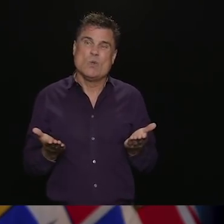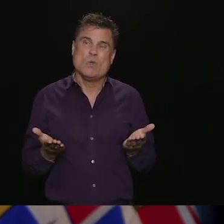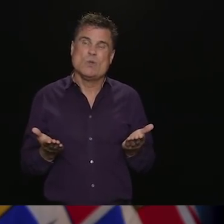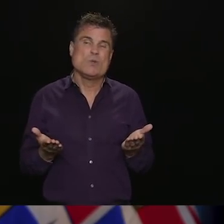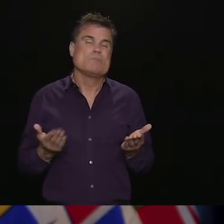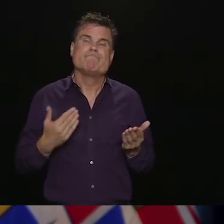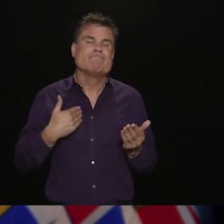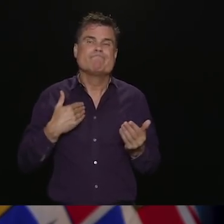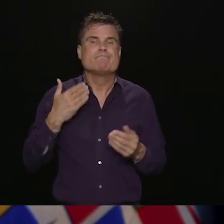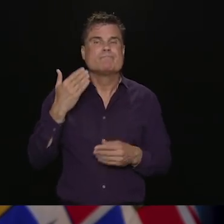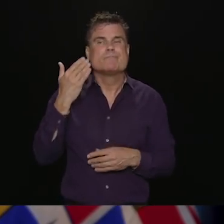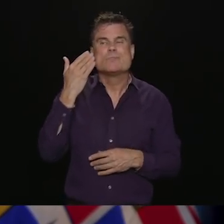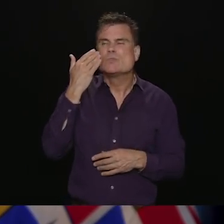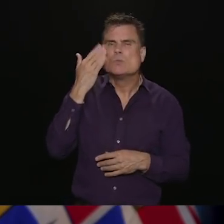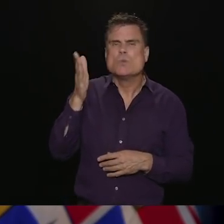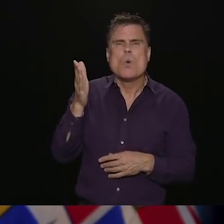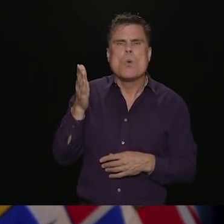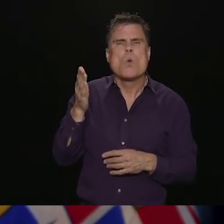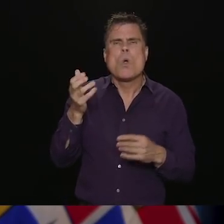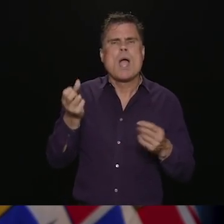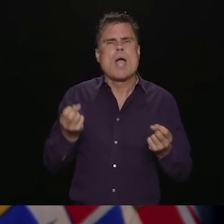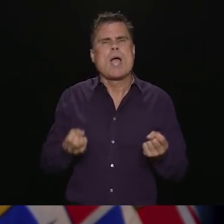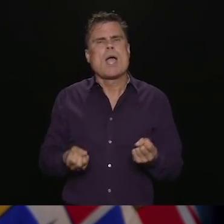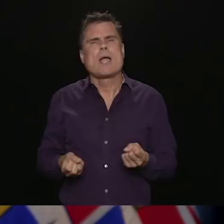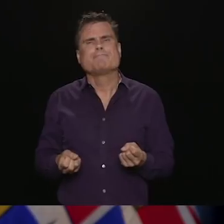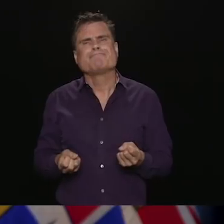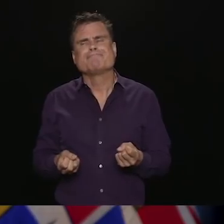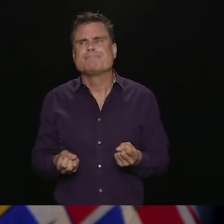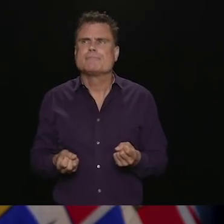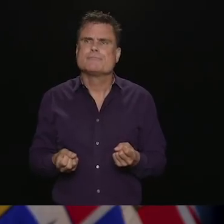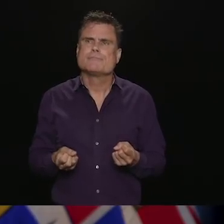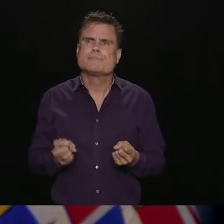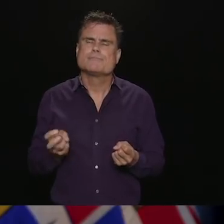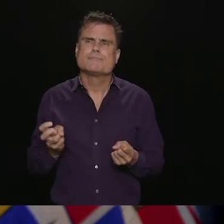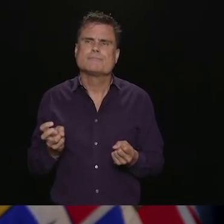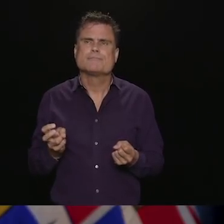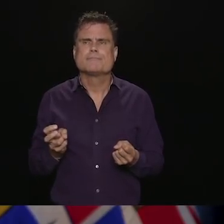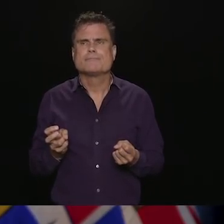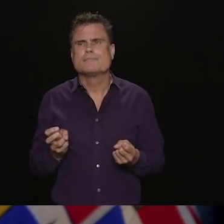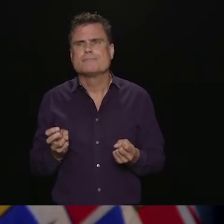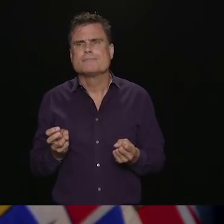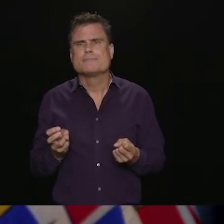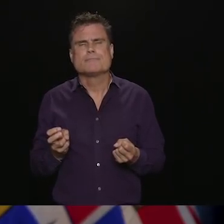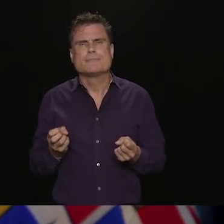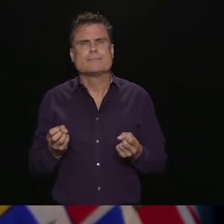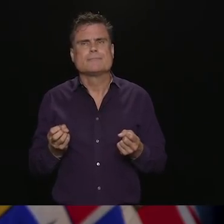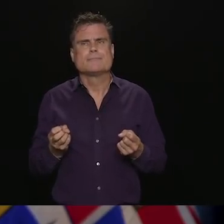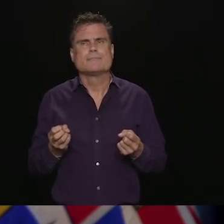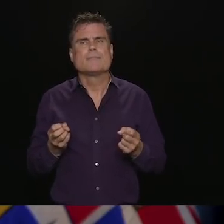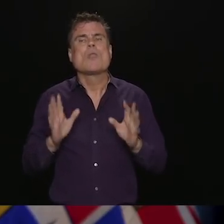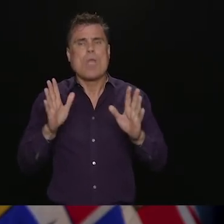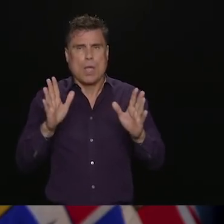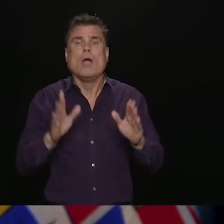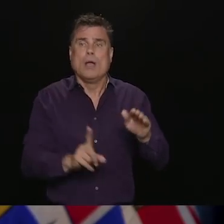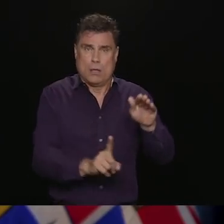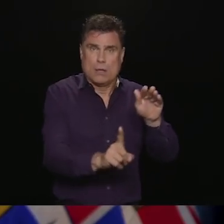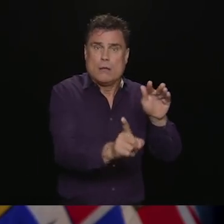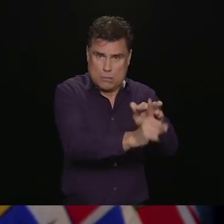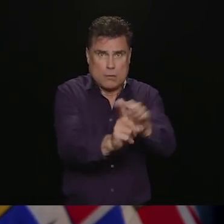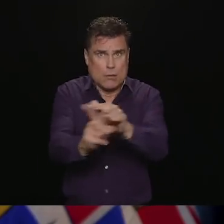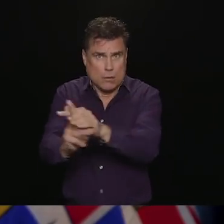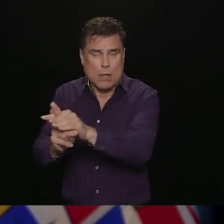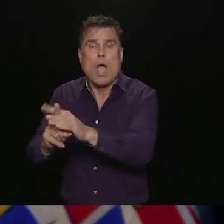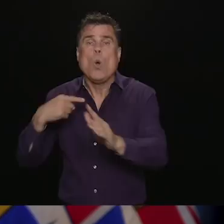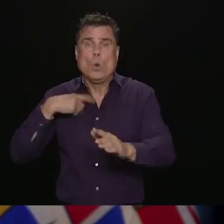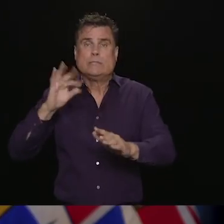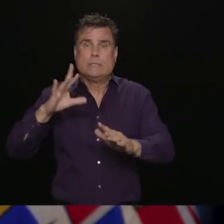prior to us having these outbreak responses. So it is very challenging to know. We can't prove what didn't